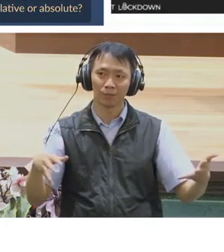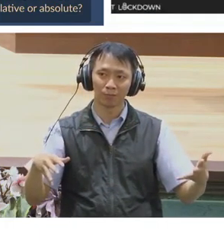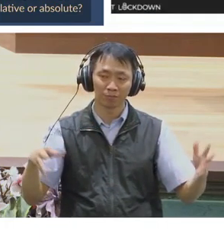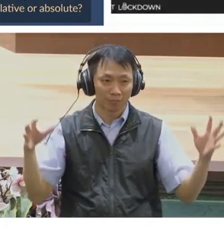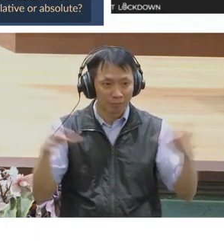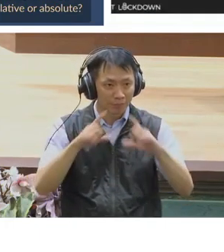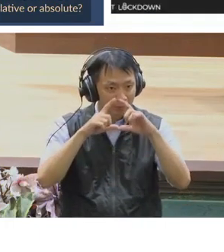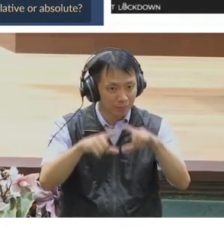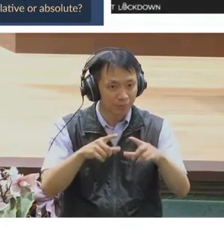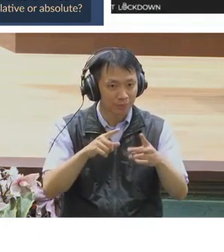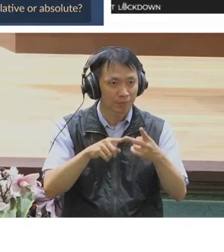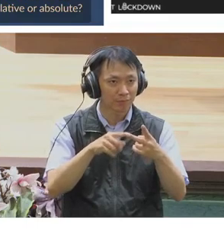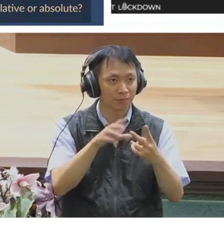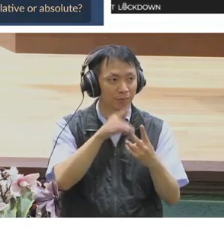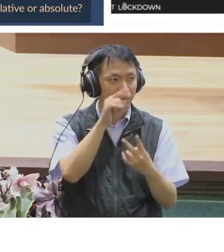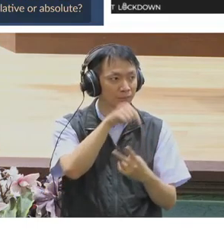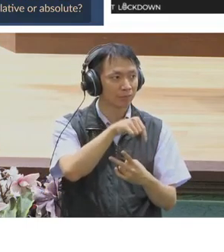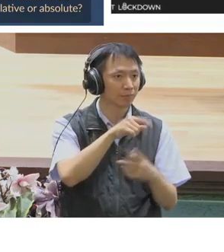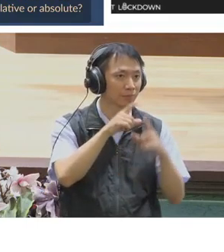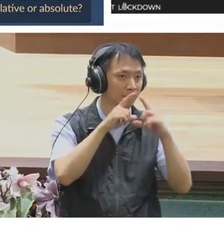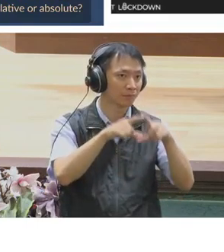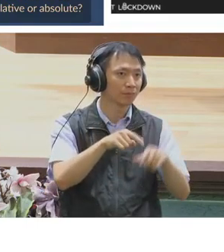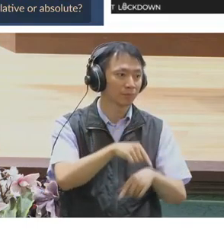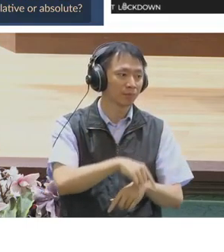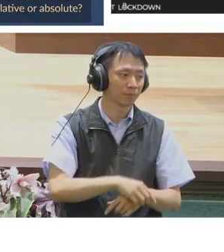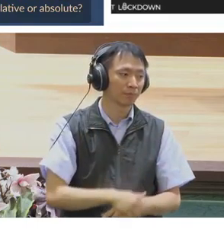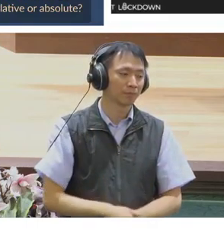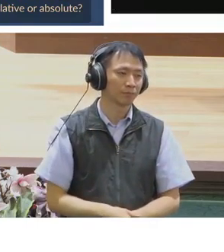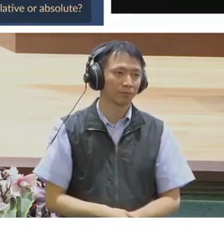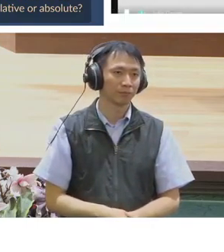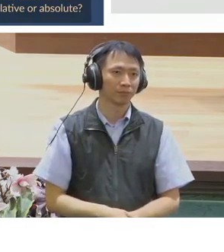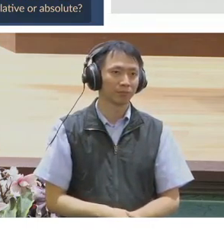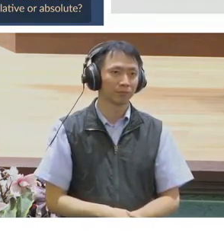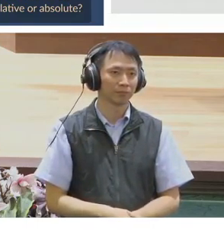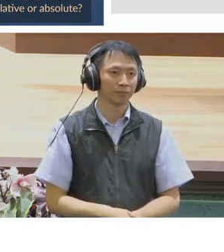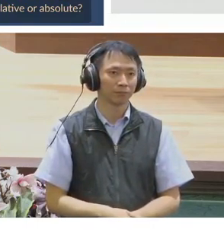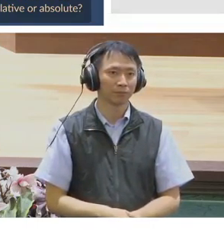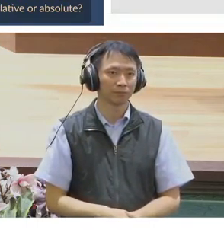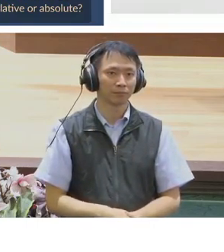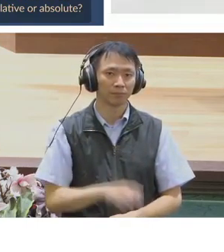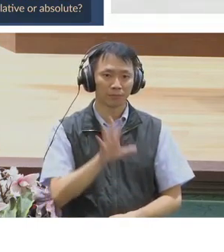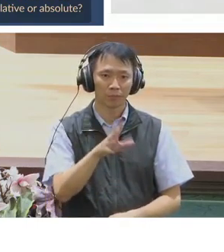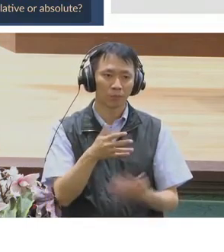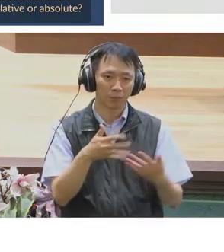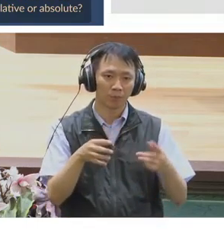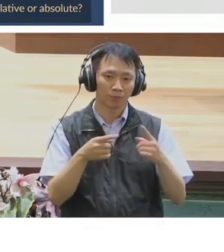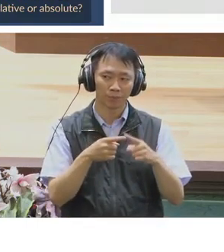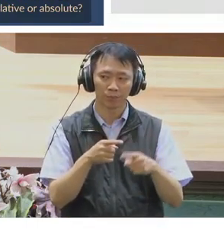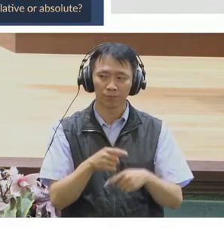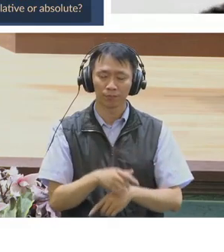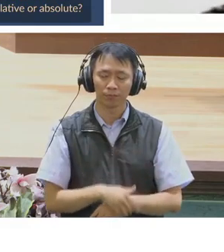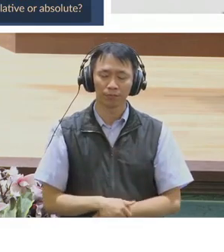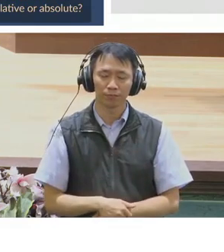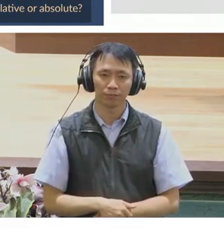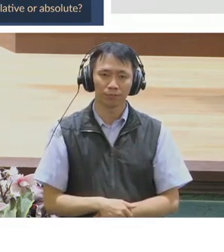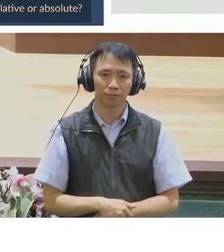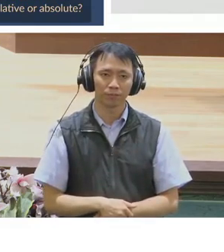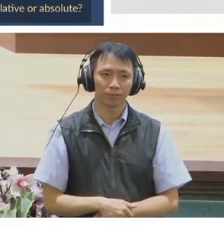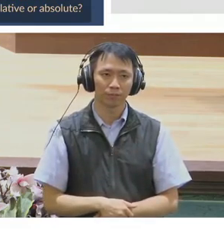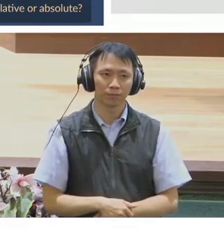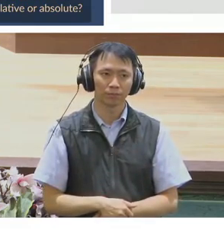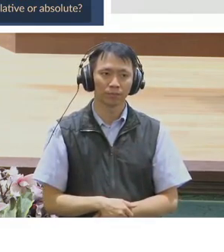Whatever you prefer. So I'll just have a look, because someone had asked about whether government should be given the benefit of the doubt for using